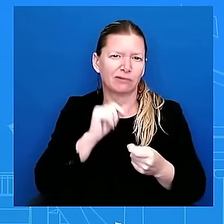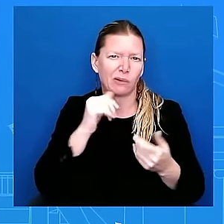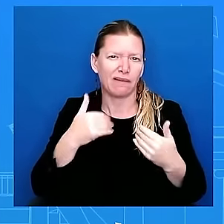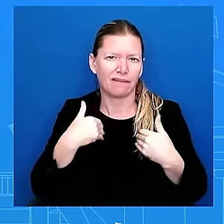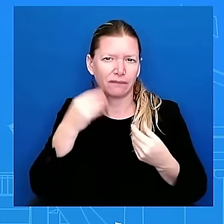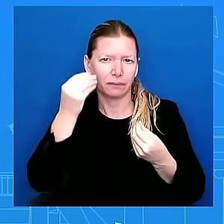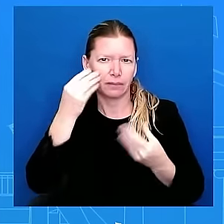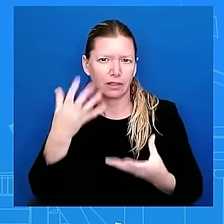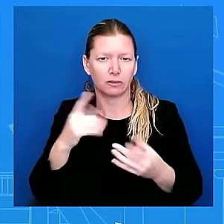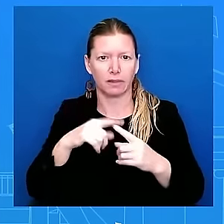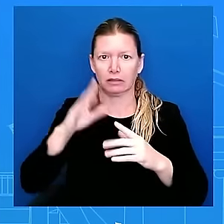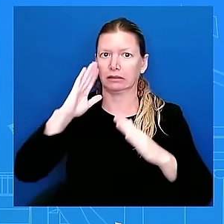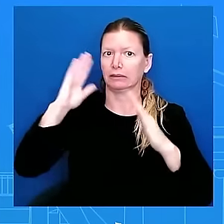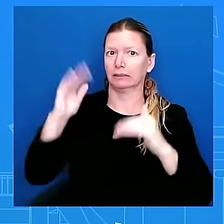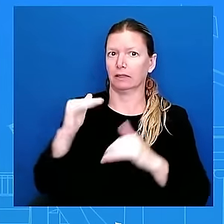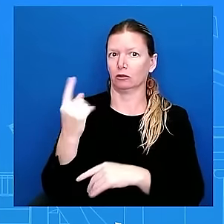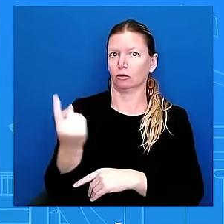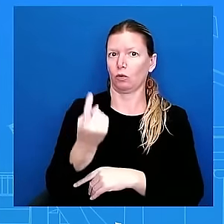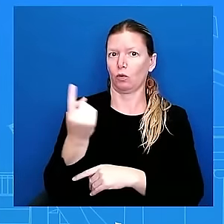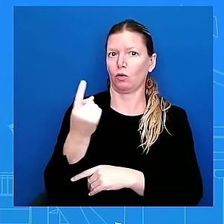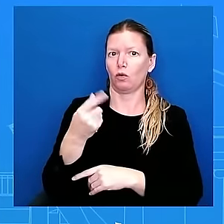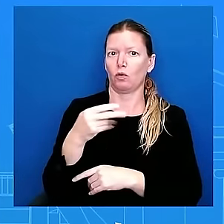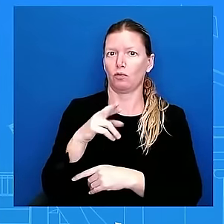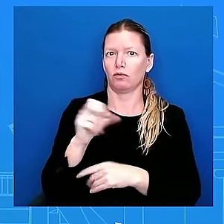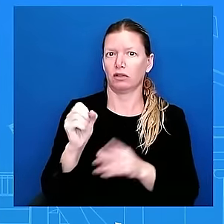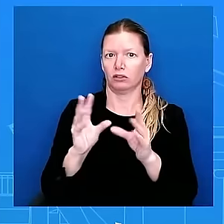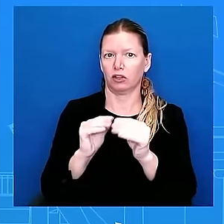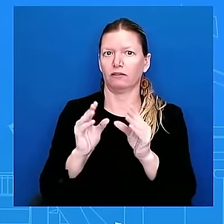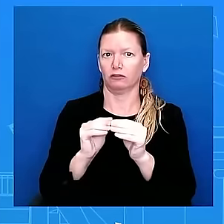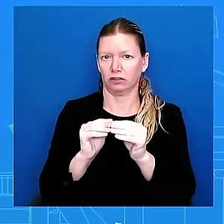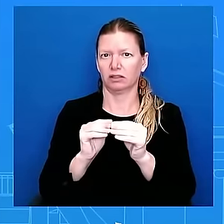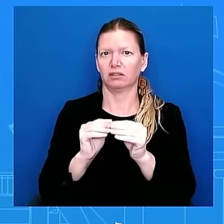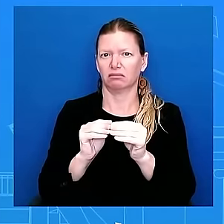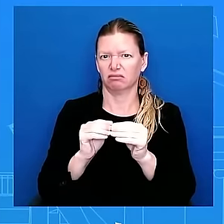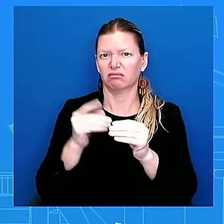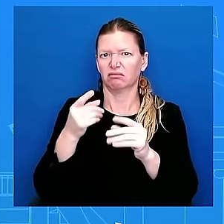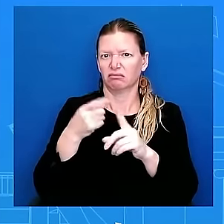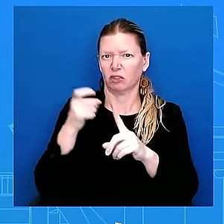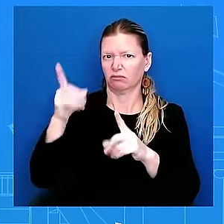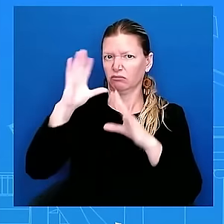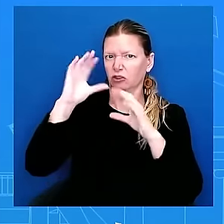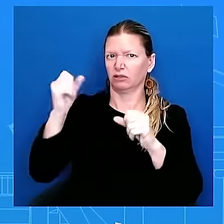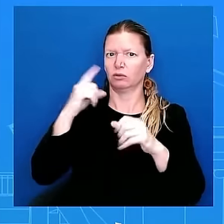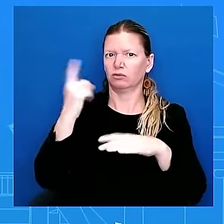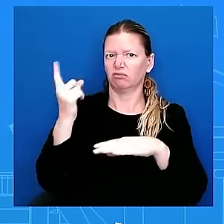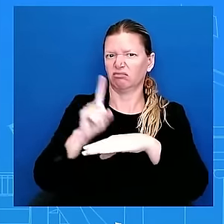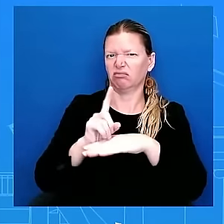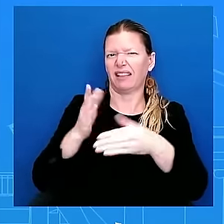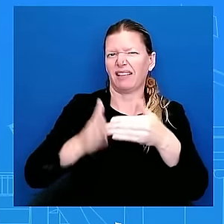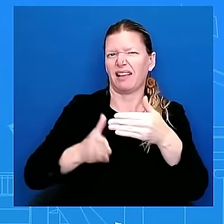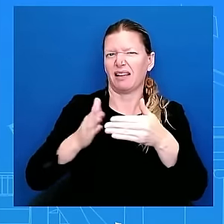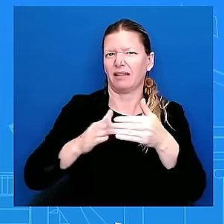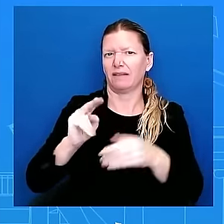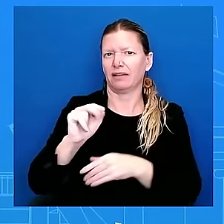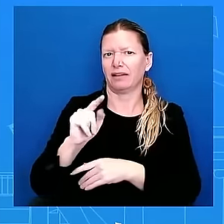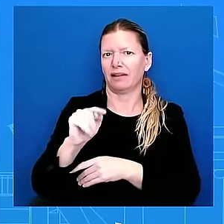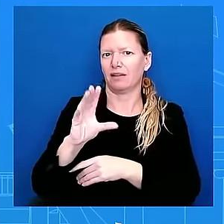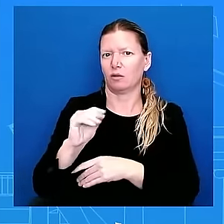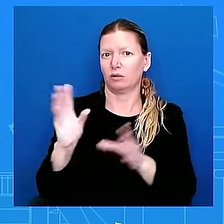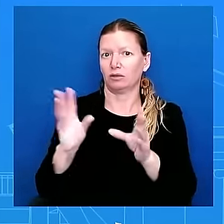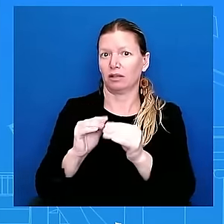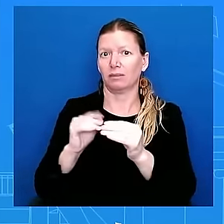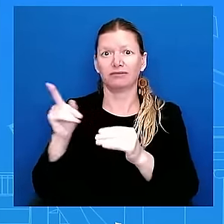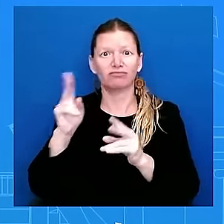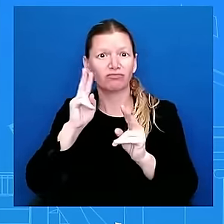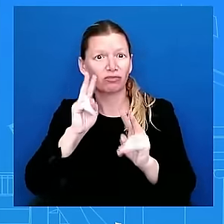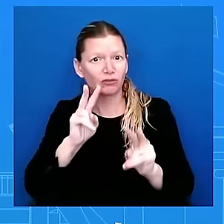end of the NATO summit. He's looking forward to it, and he will be taking your questions. So that'll be a good thing.